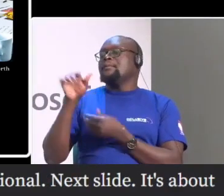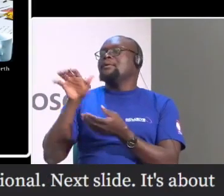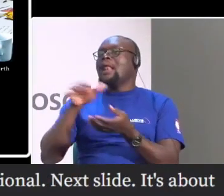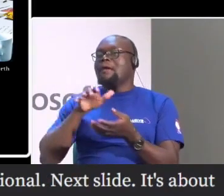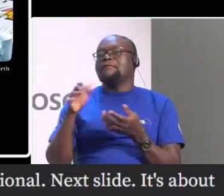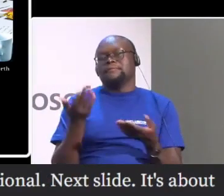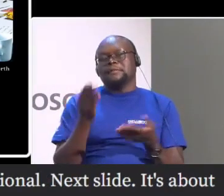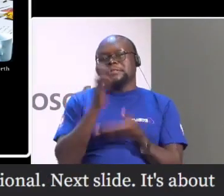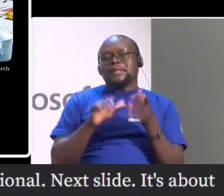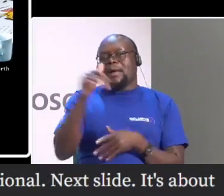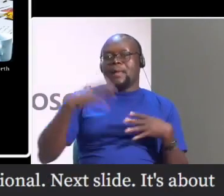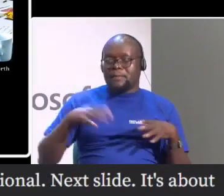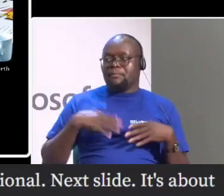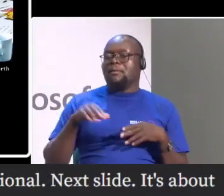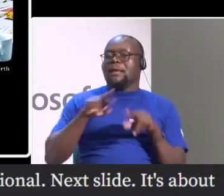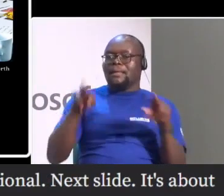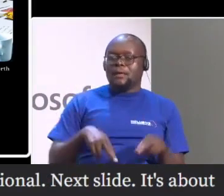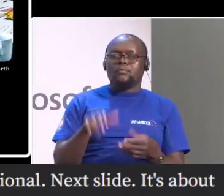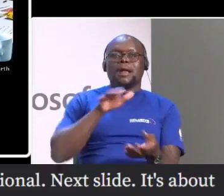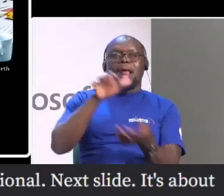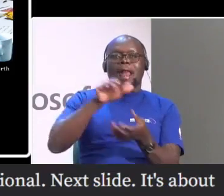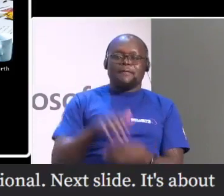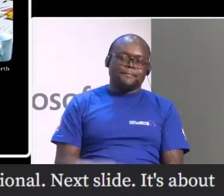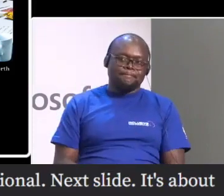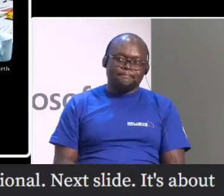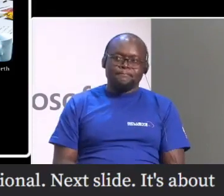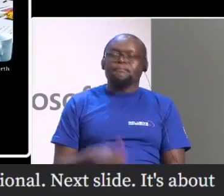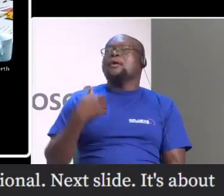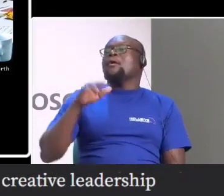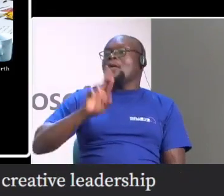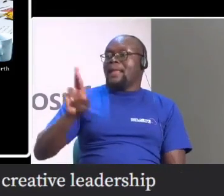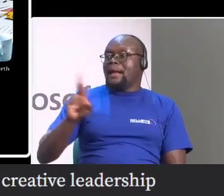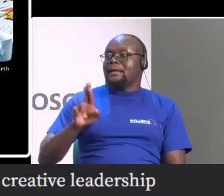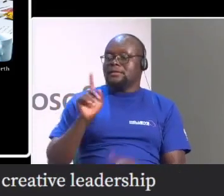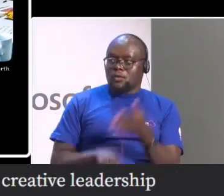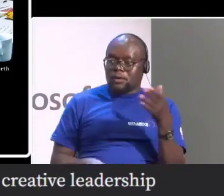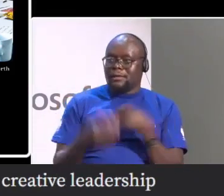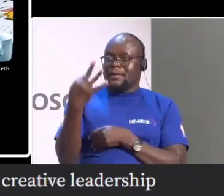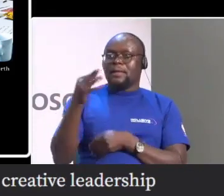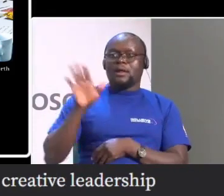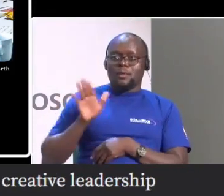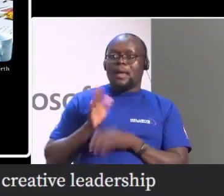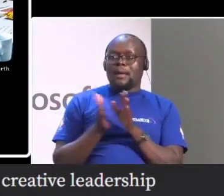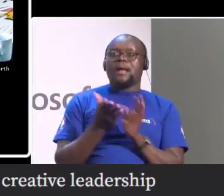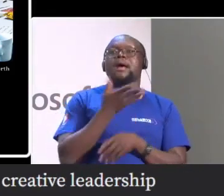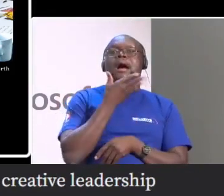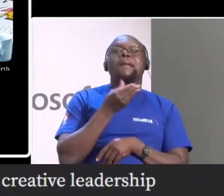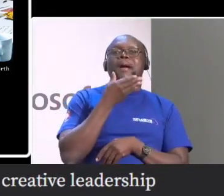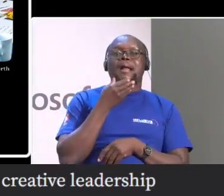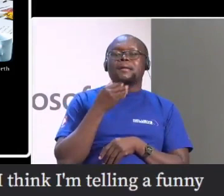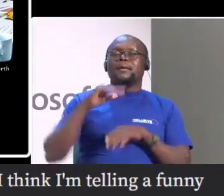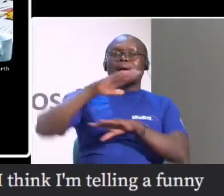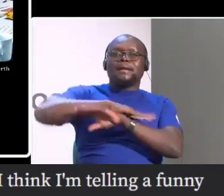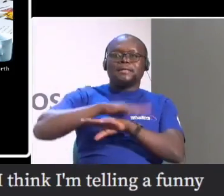and luckily some other people in the room are laughing. And on the right is 3 women and a man at a